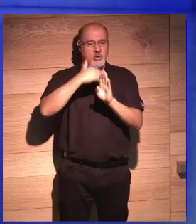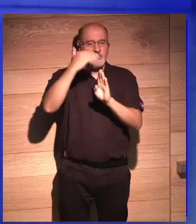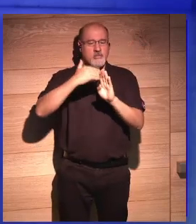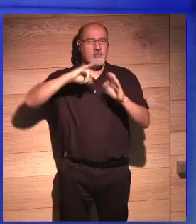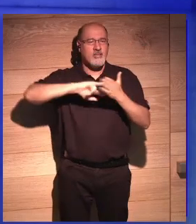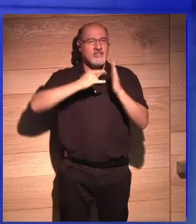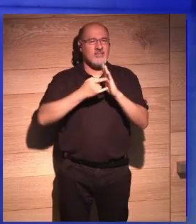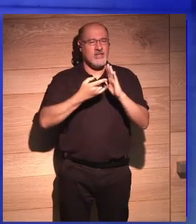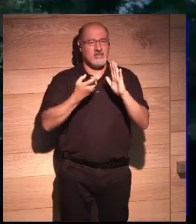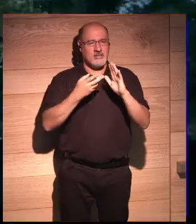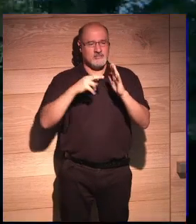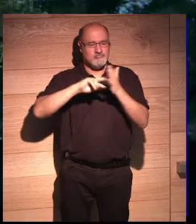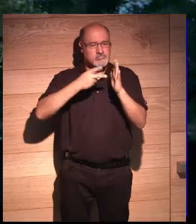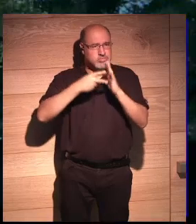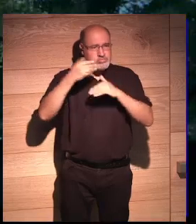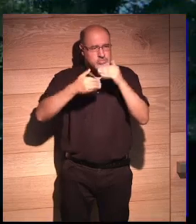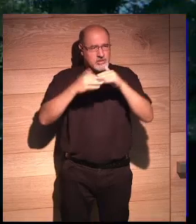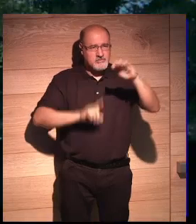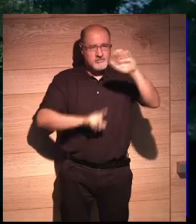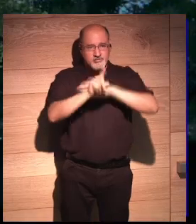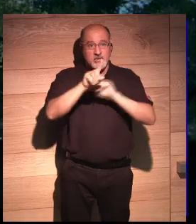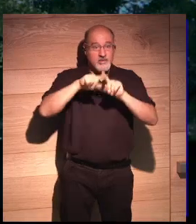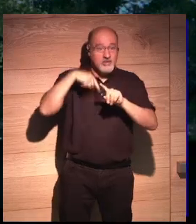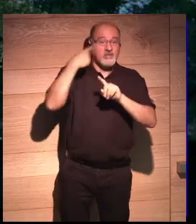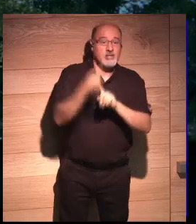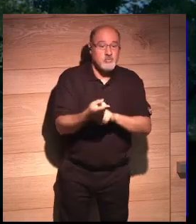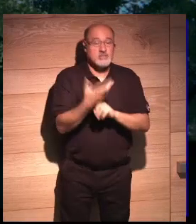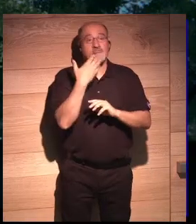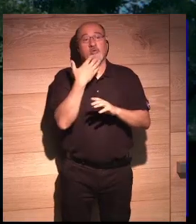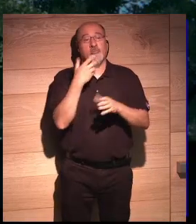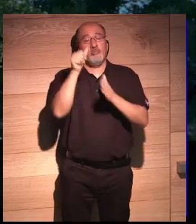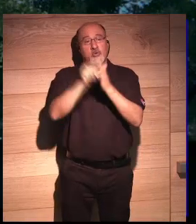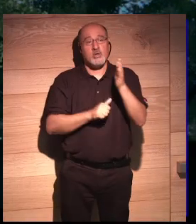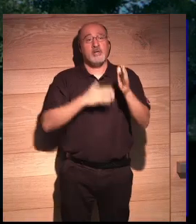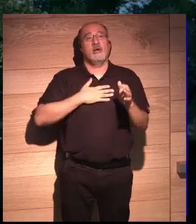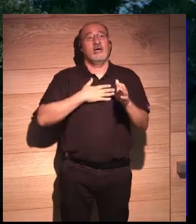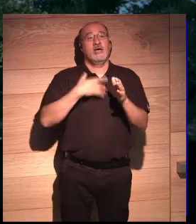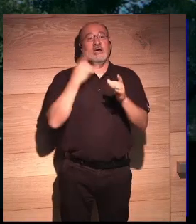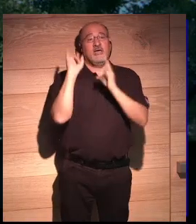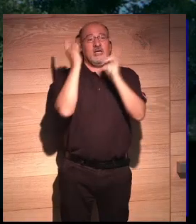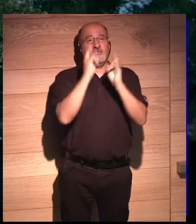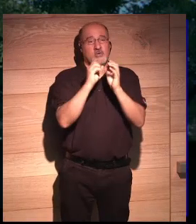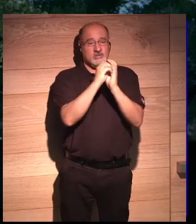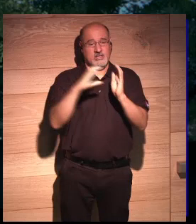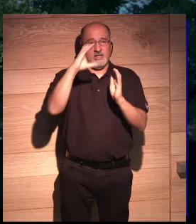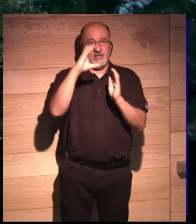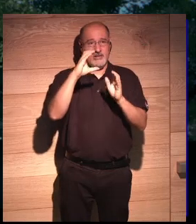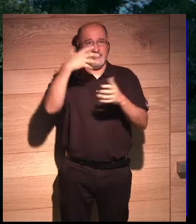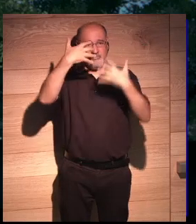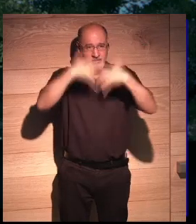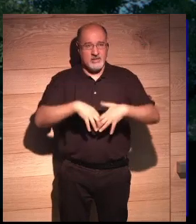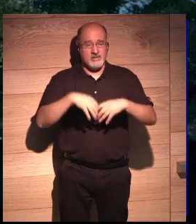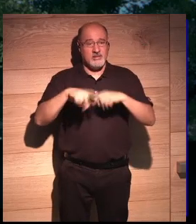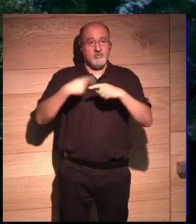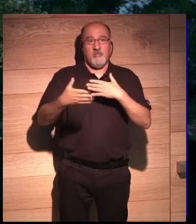Hugger, to then bring a turnkey experience. So what I mean by that is